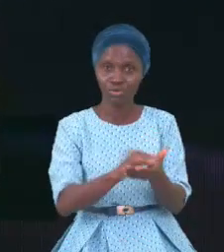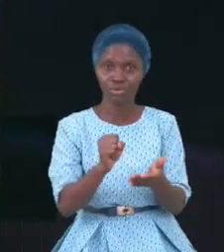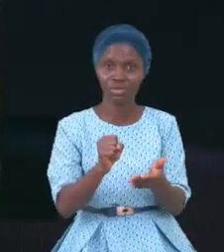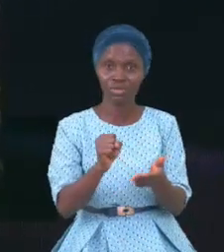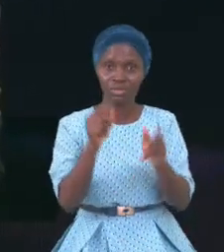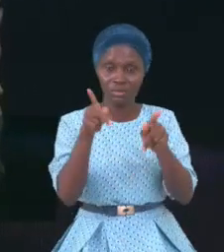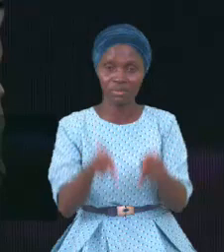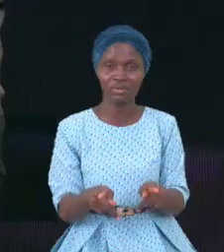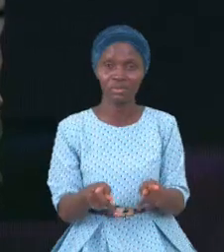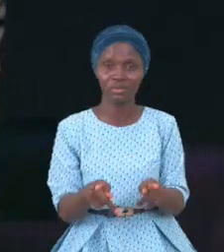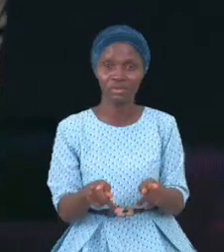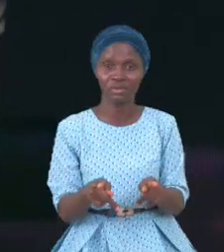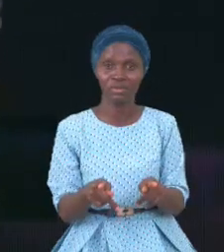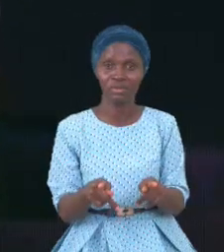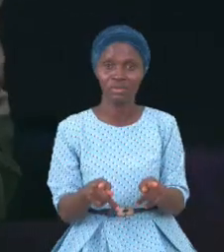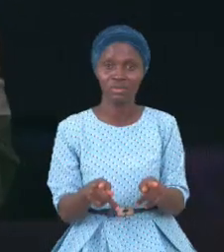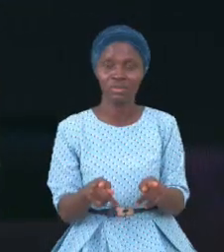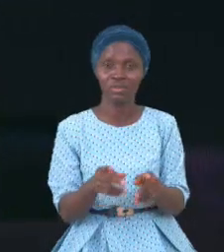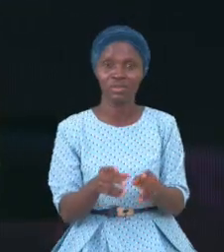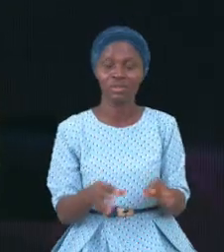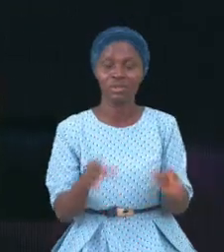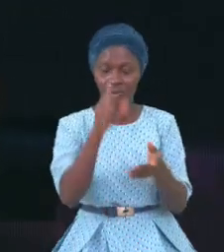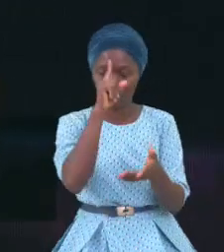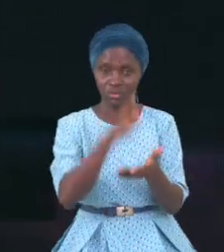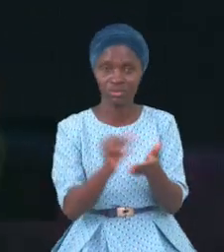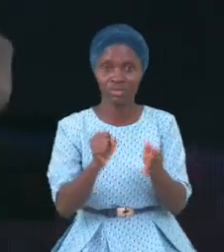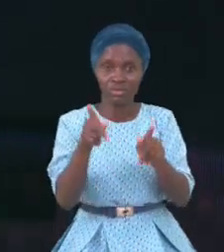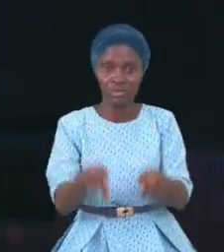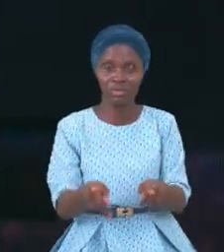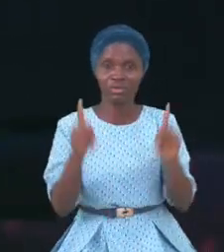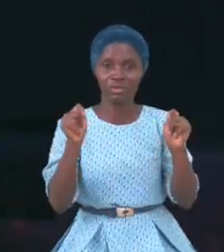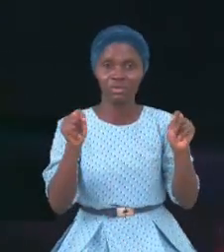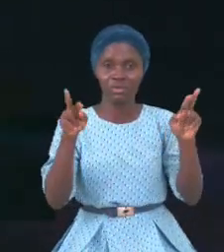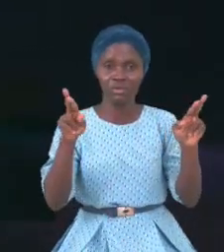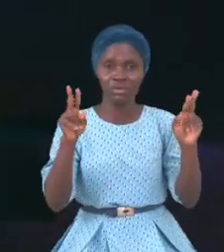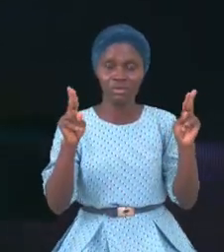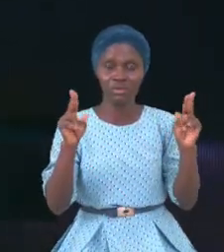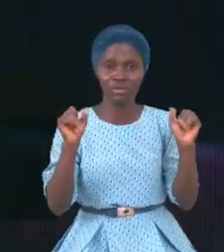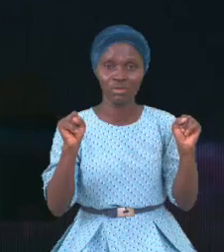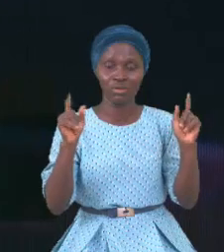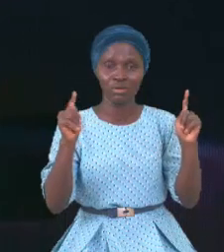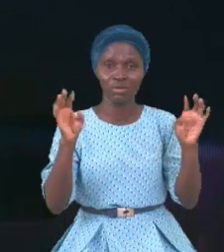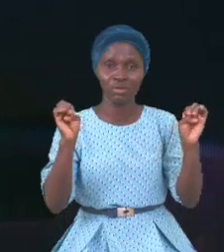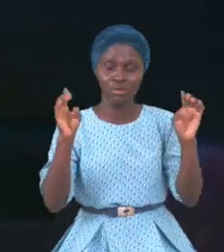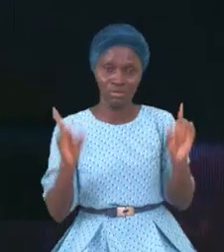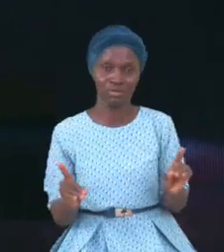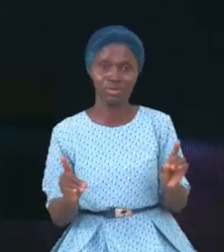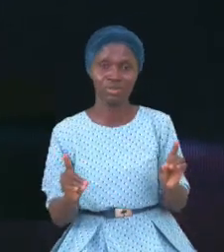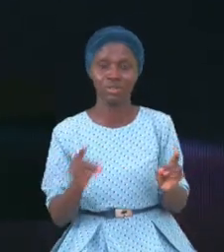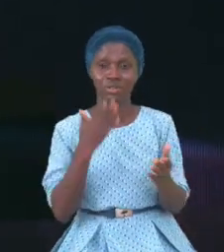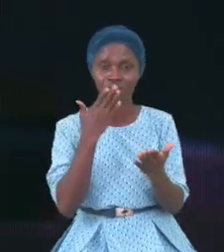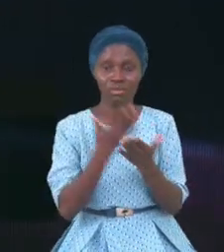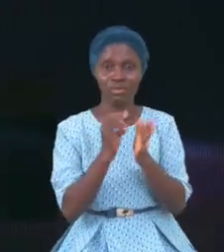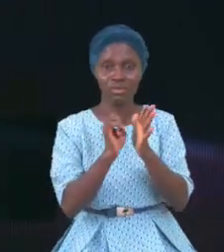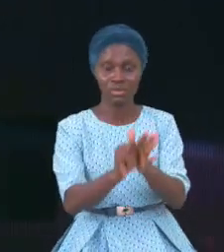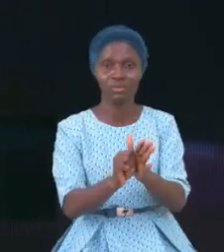a trusted mentor to Joshua. There is Paul, there is Timothy. Paul,